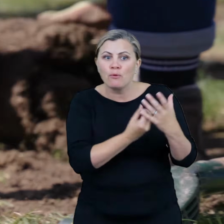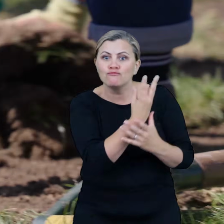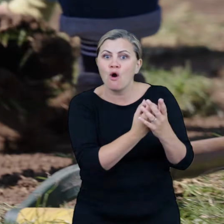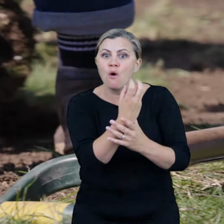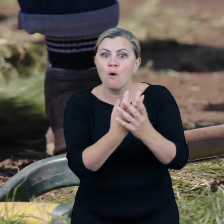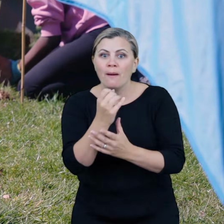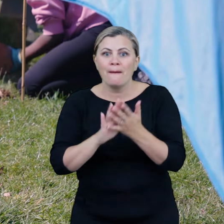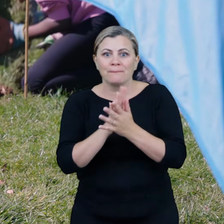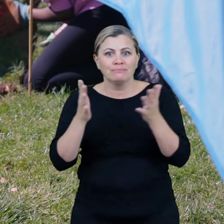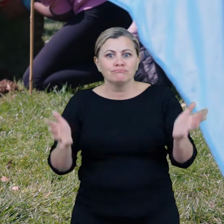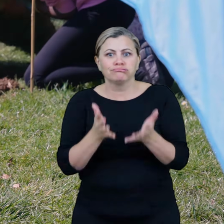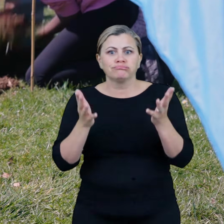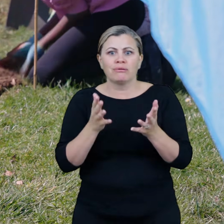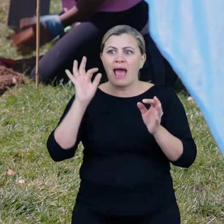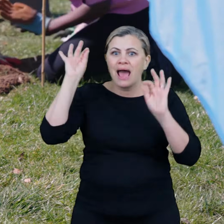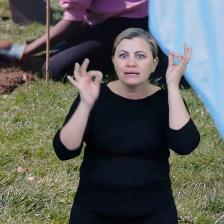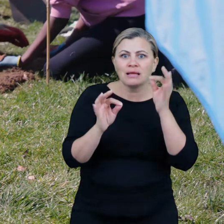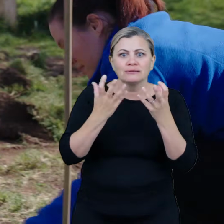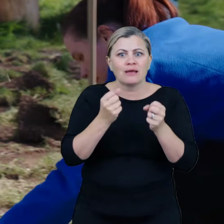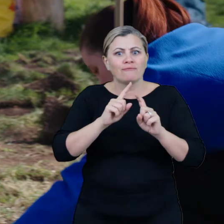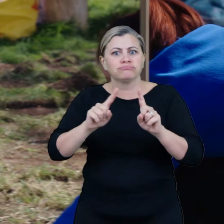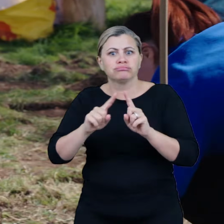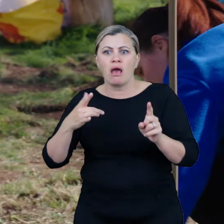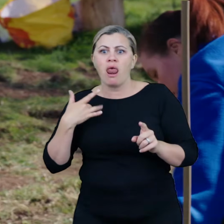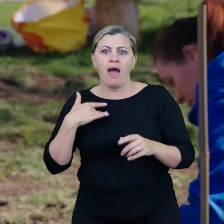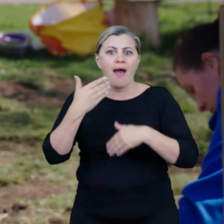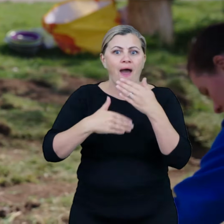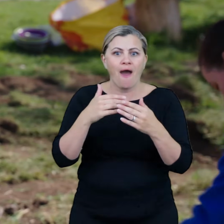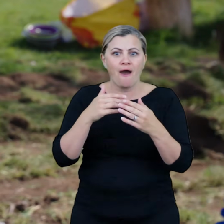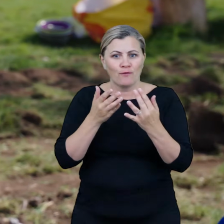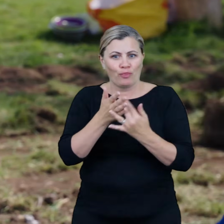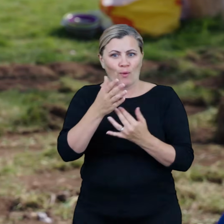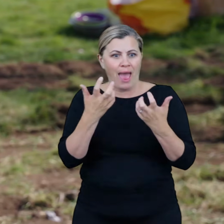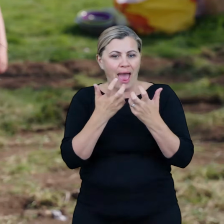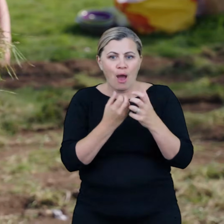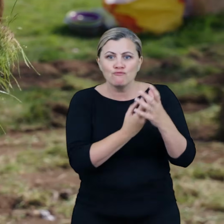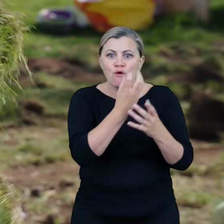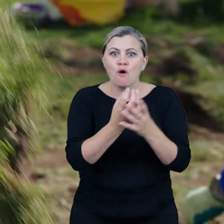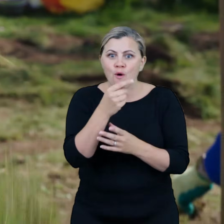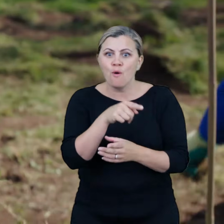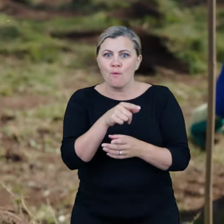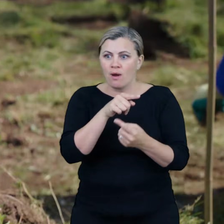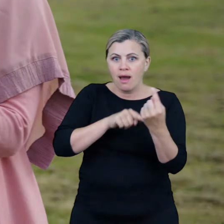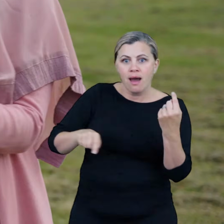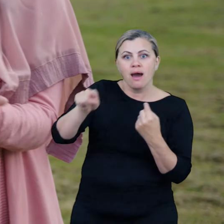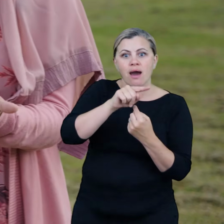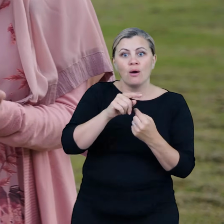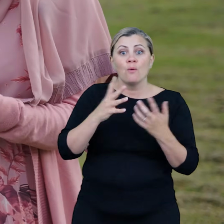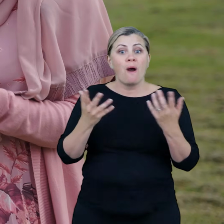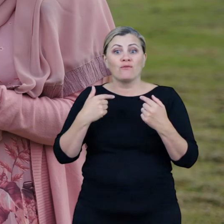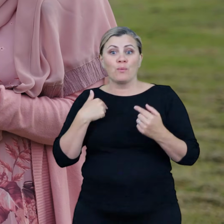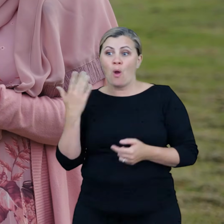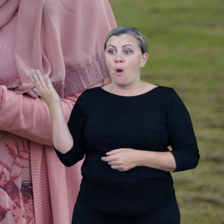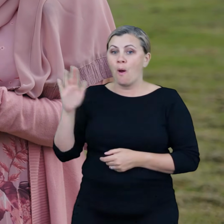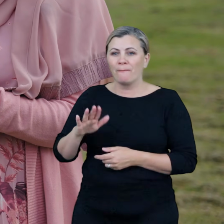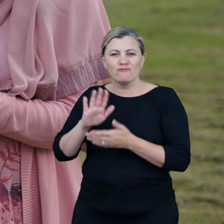brilliant. That's exactly what it needs because it increases the biodiversity of insect life as well, and obviously that has a knock-on effect on the food chain. So whenever we're coming